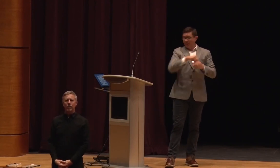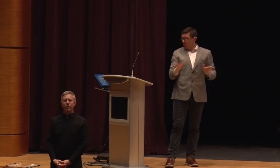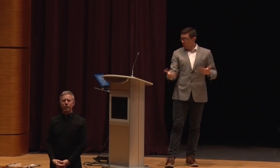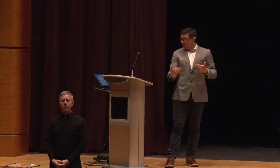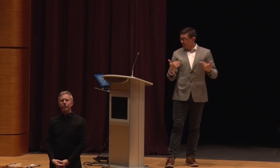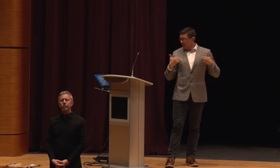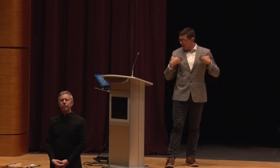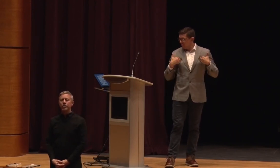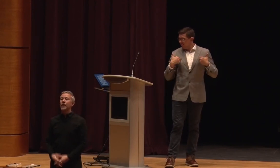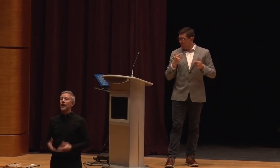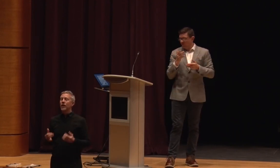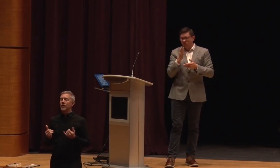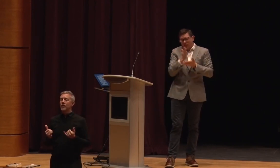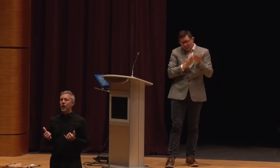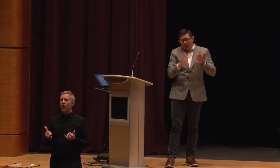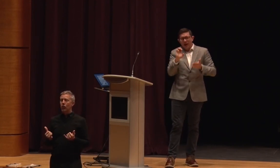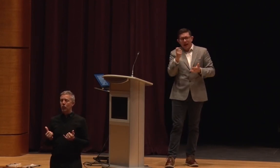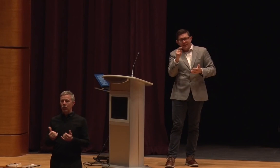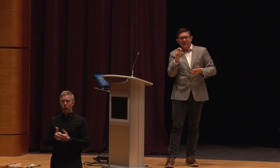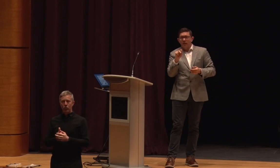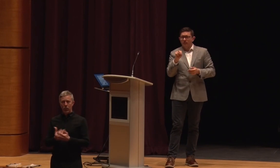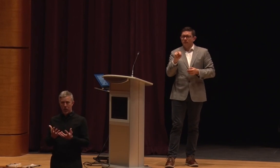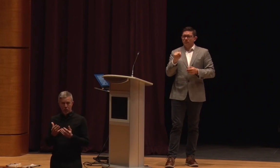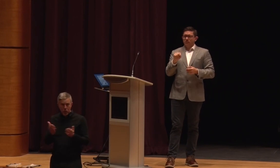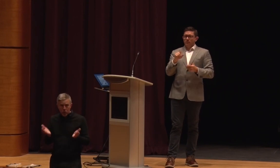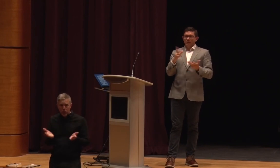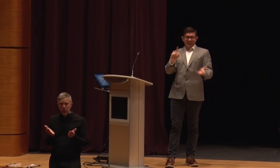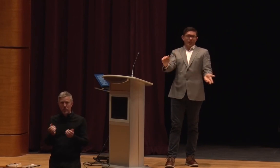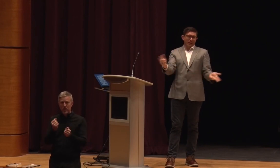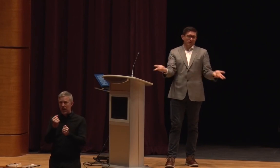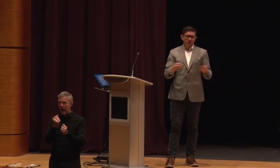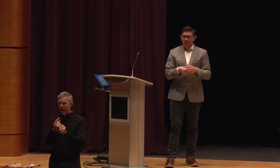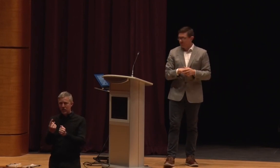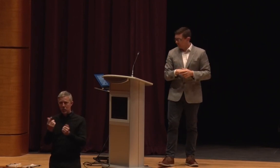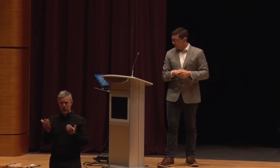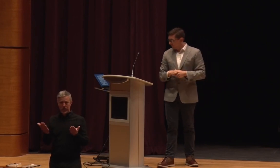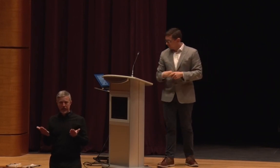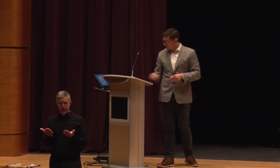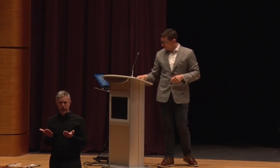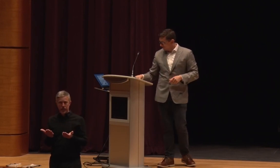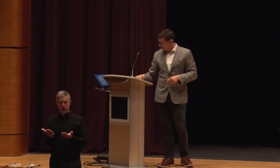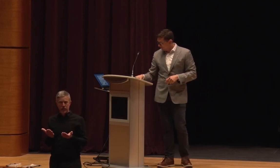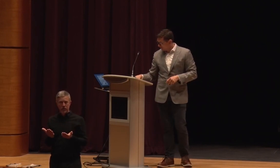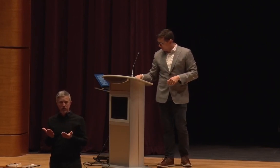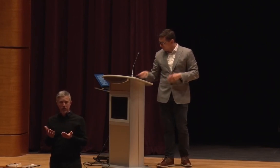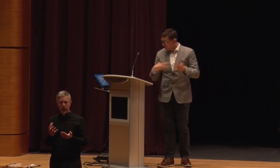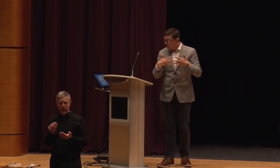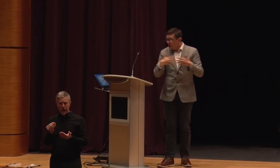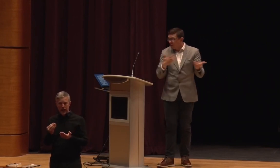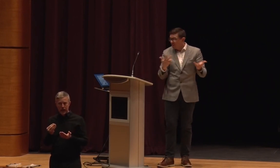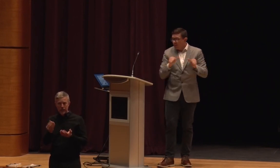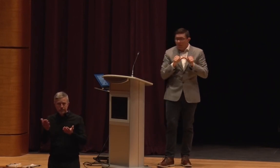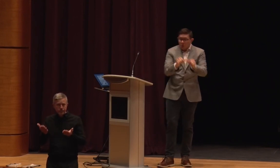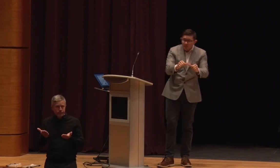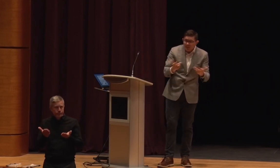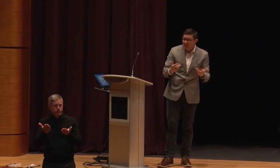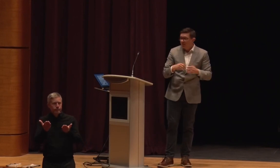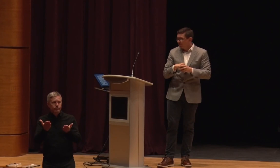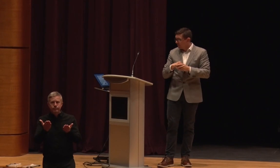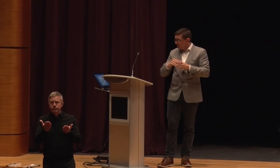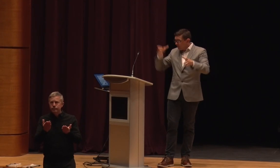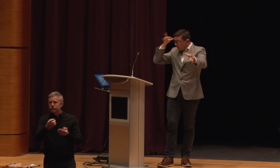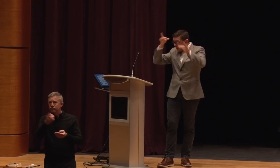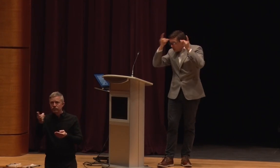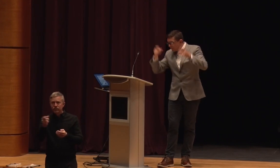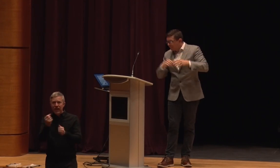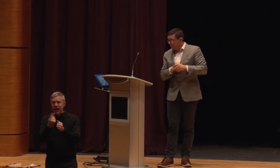Now, I'd like to really encourage everyone here and propose that everyone here has a disability